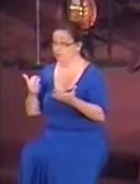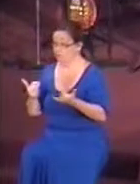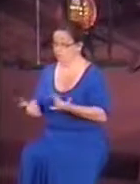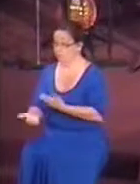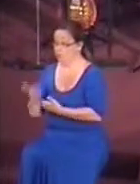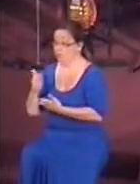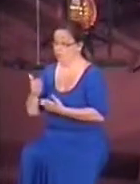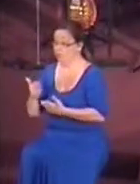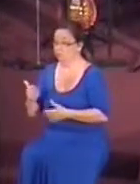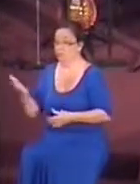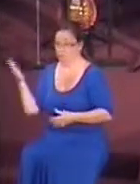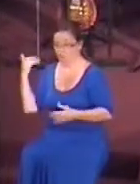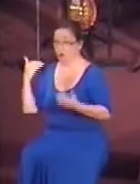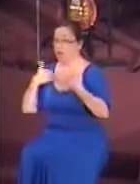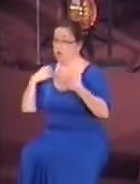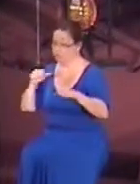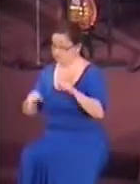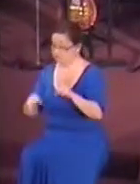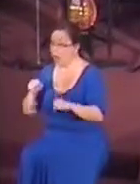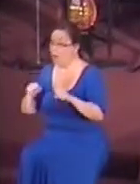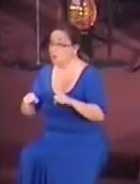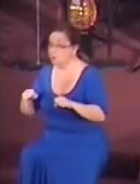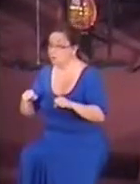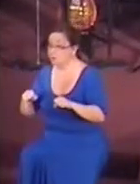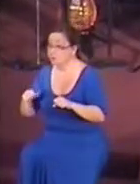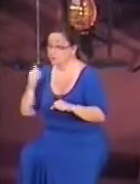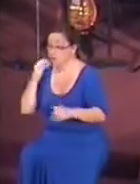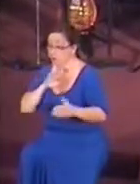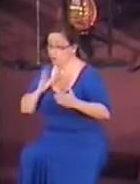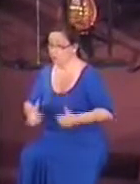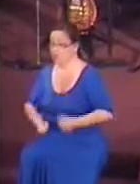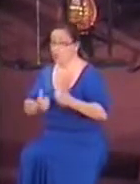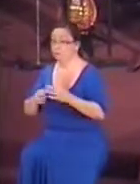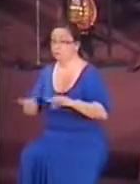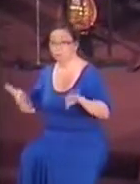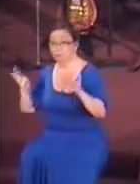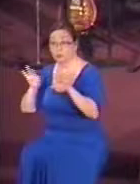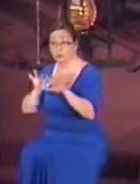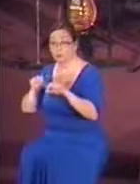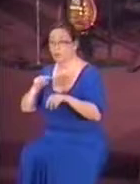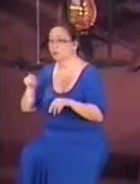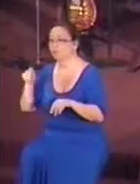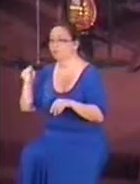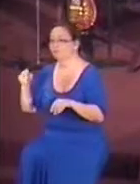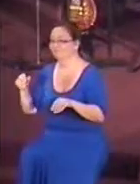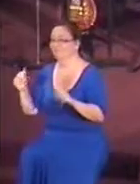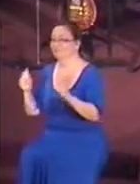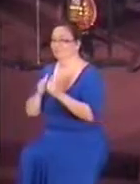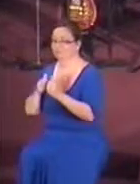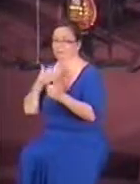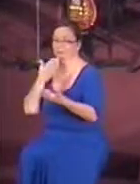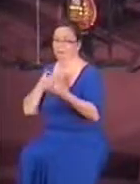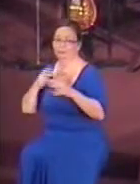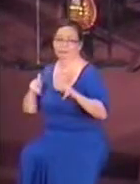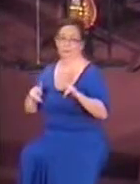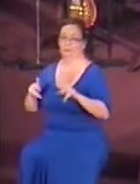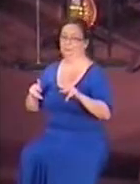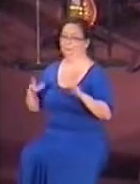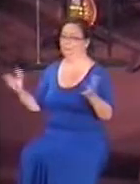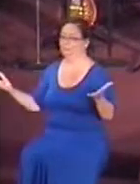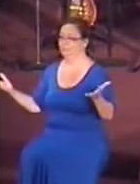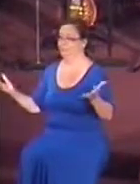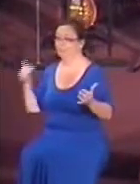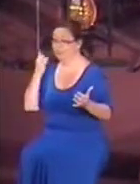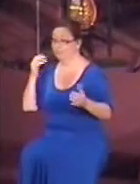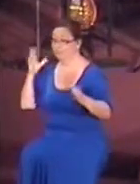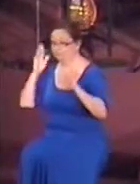not Christianity is true, if you've ever doubted whether or not Christianity is worth it, you are in good company. If I could focus